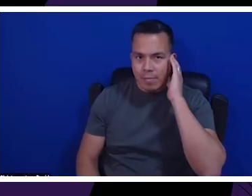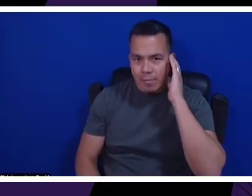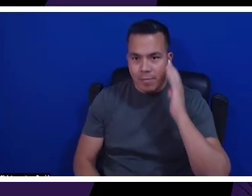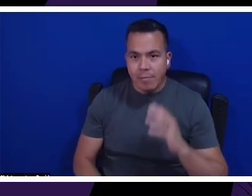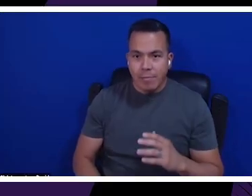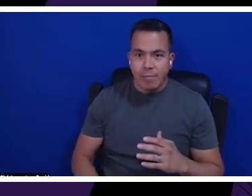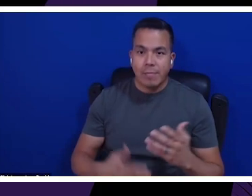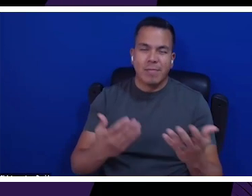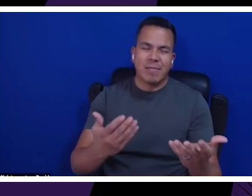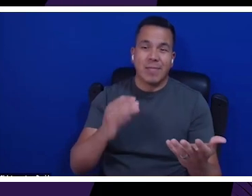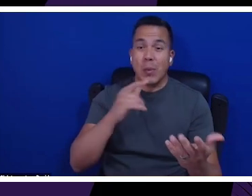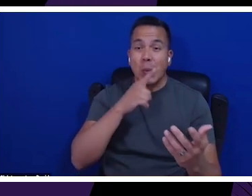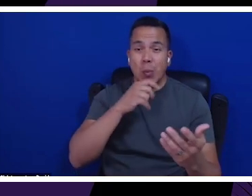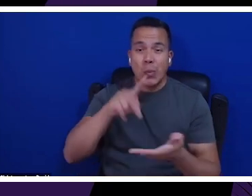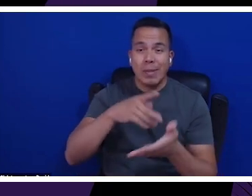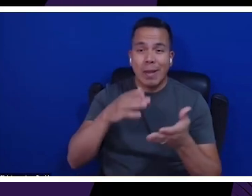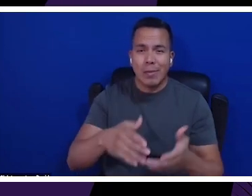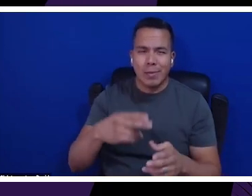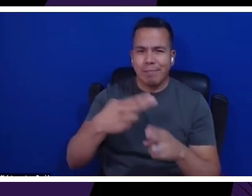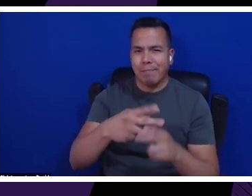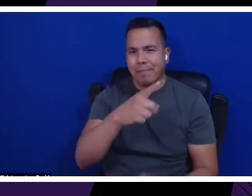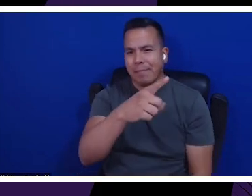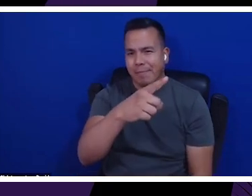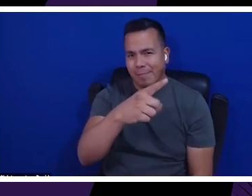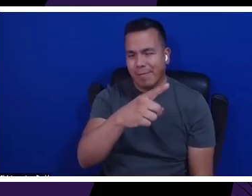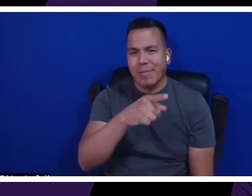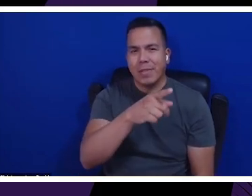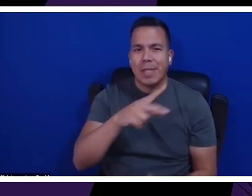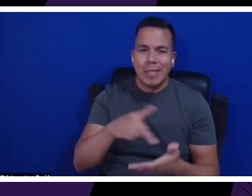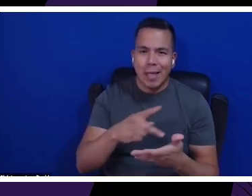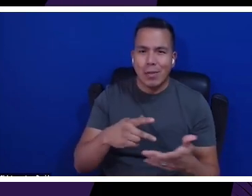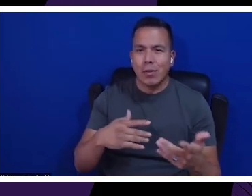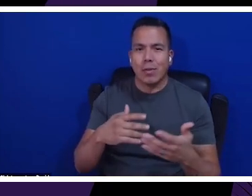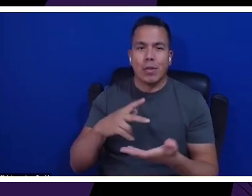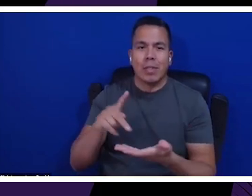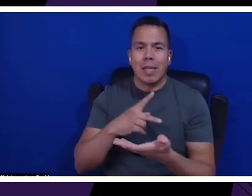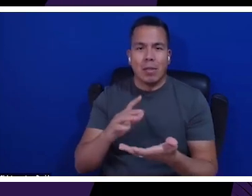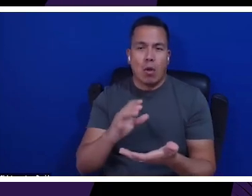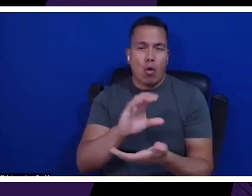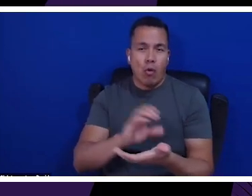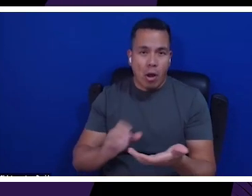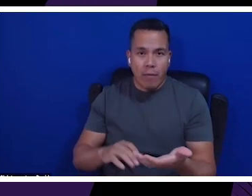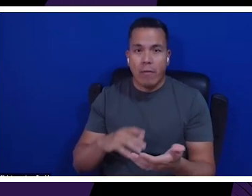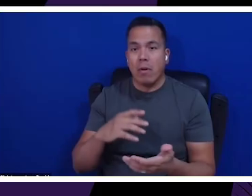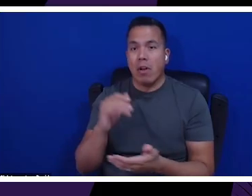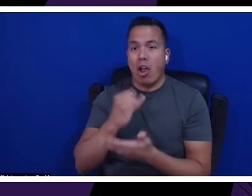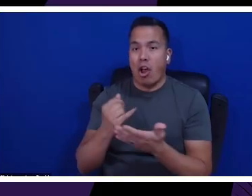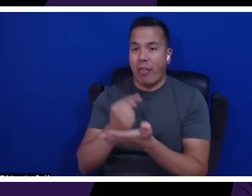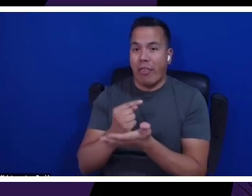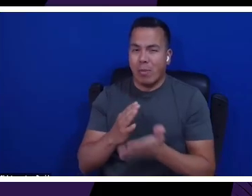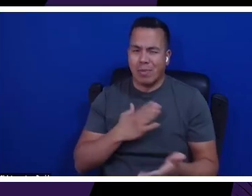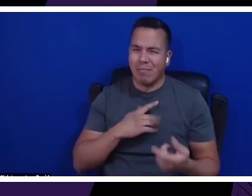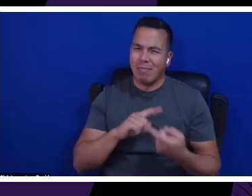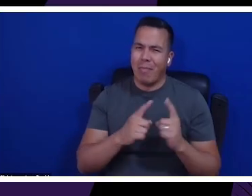That was Paula Igar, a dancer, choreographer, and art therapist. A friend of mine, I invited her